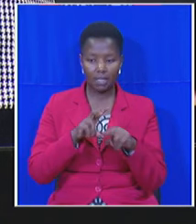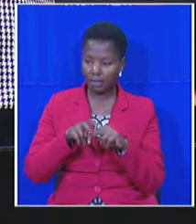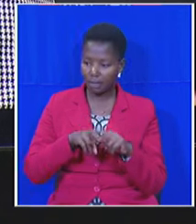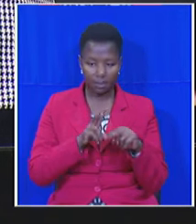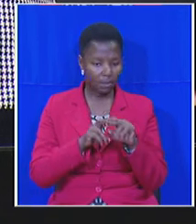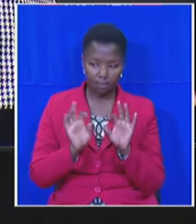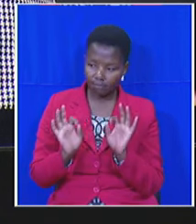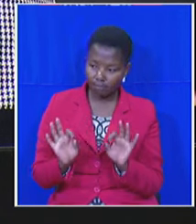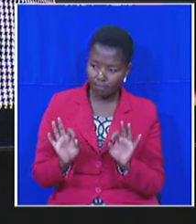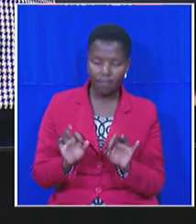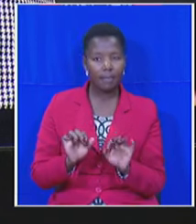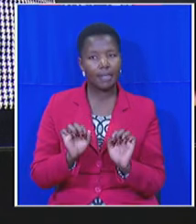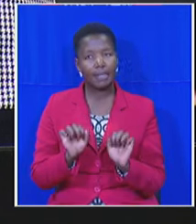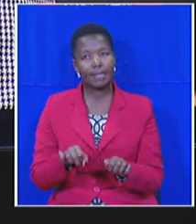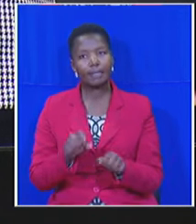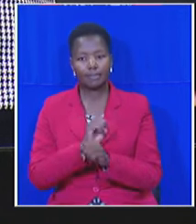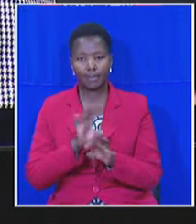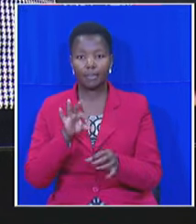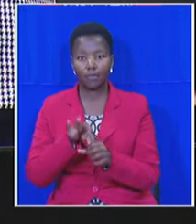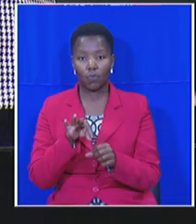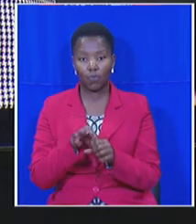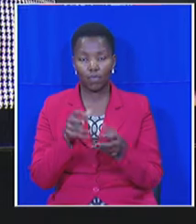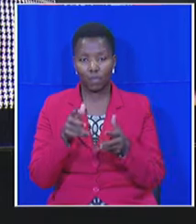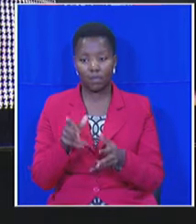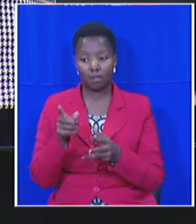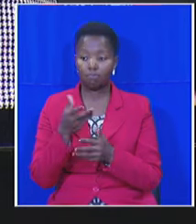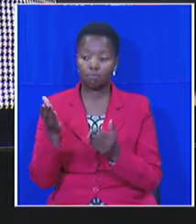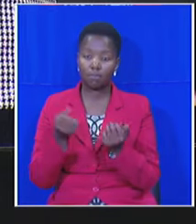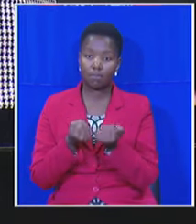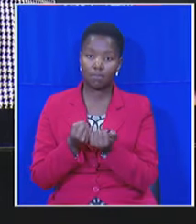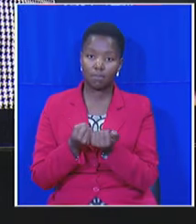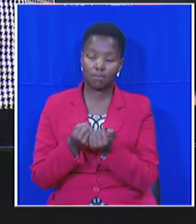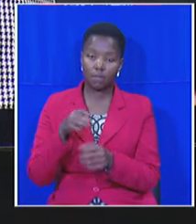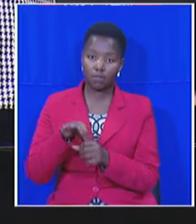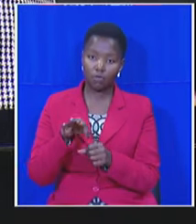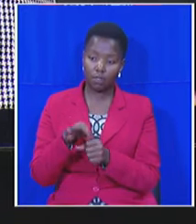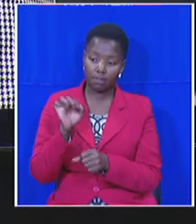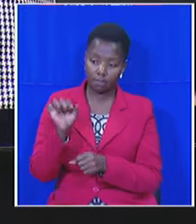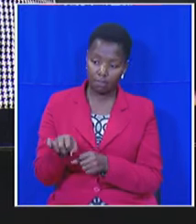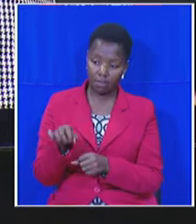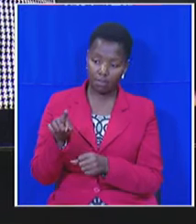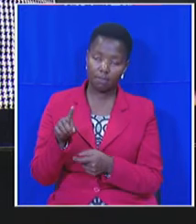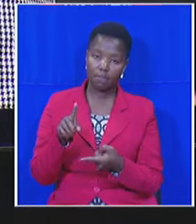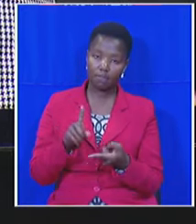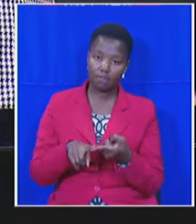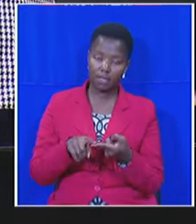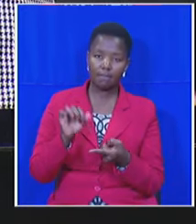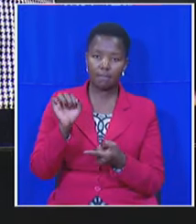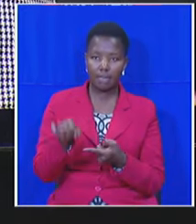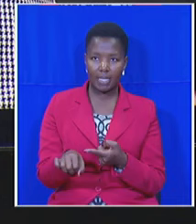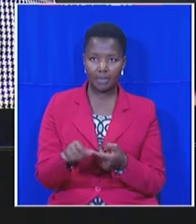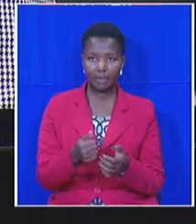allocated seats? Voting will now commence. Those in favor of the vote being agreed to should press the yes